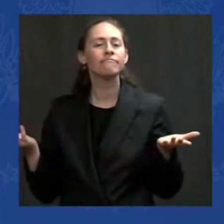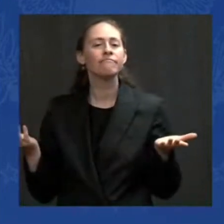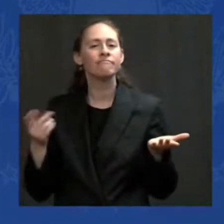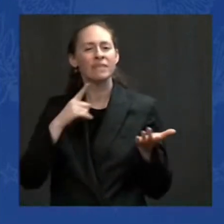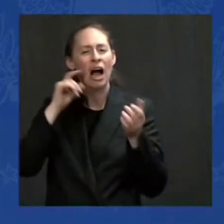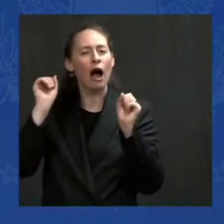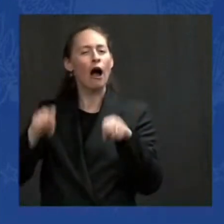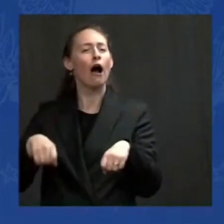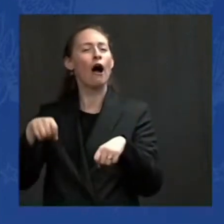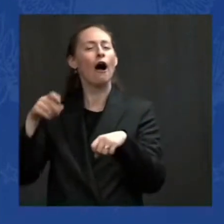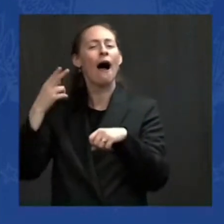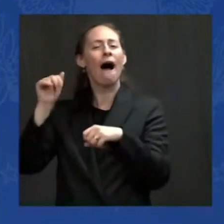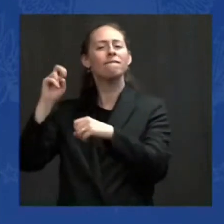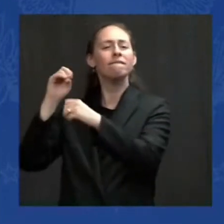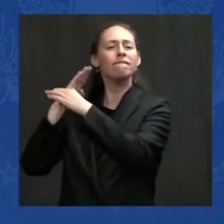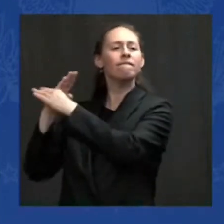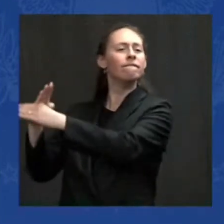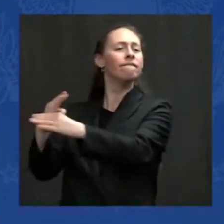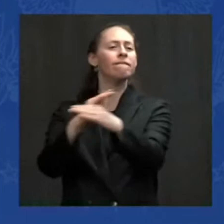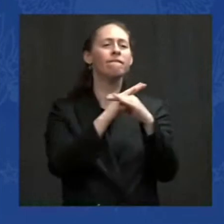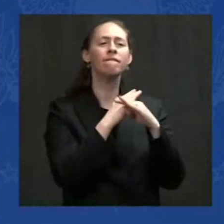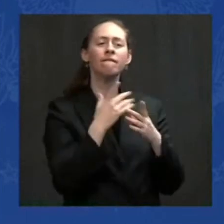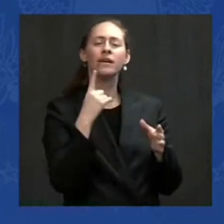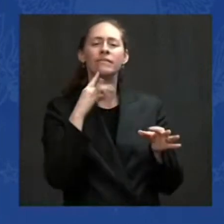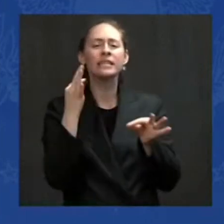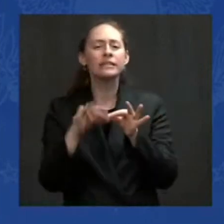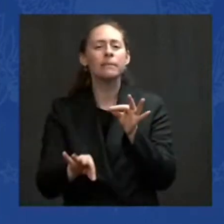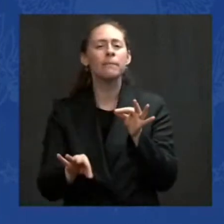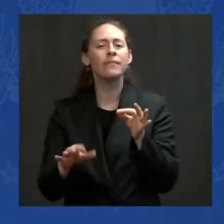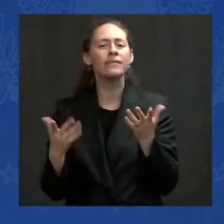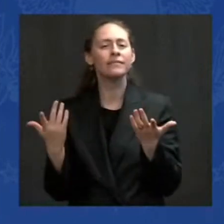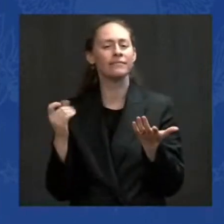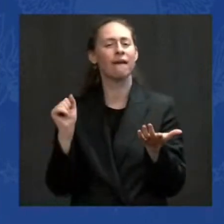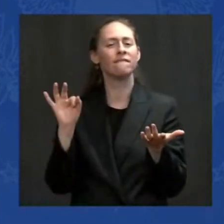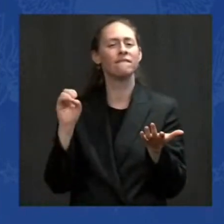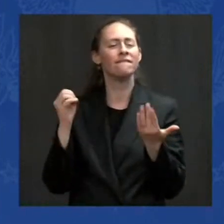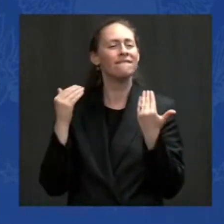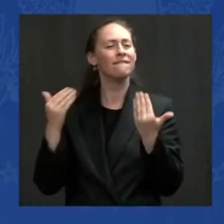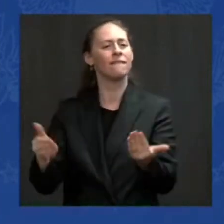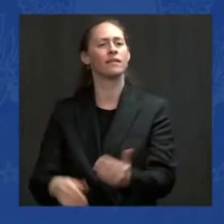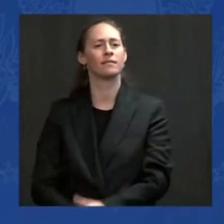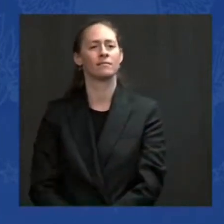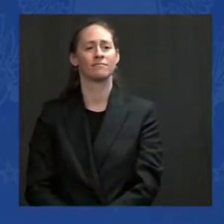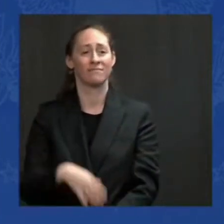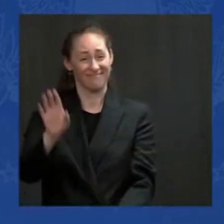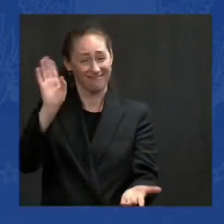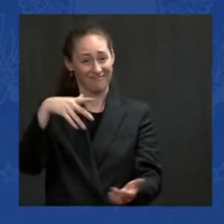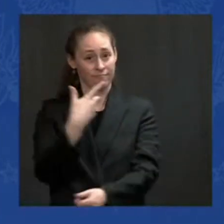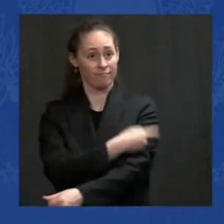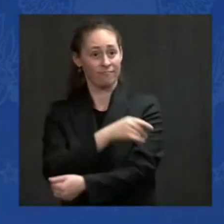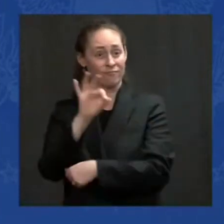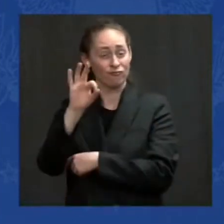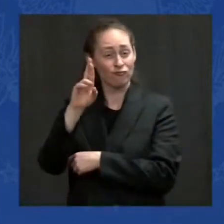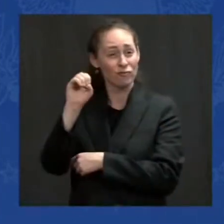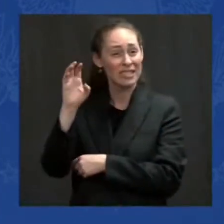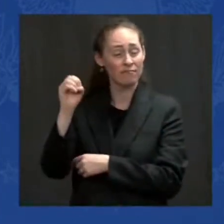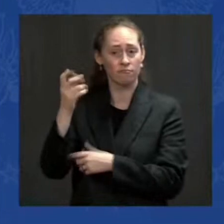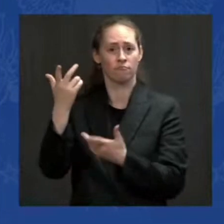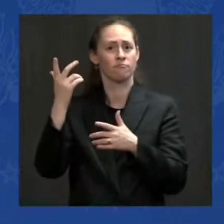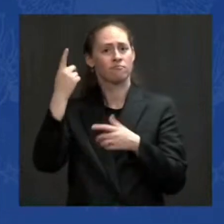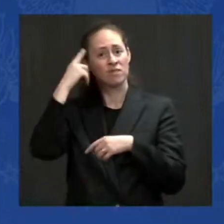simple, safe shot. COVID-19 vaccines are free and available to everyone aged 12 and up.